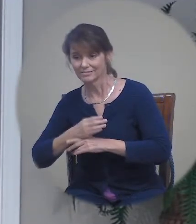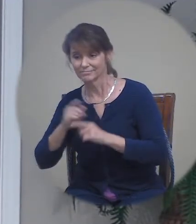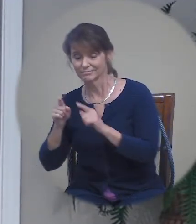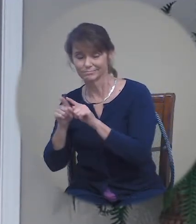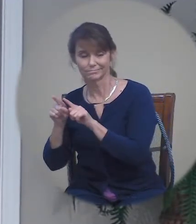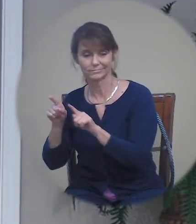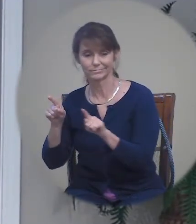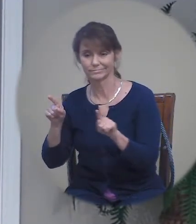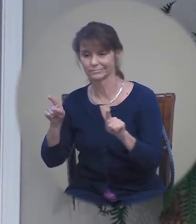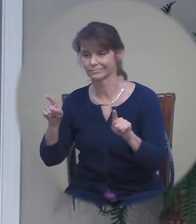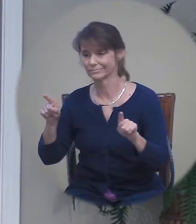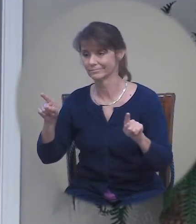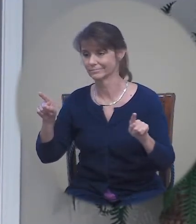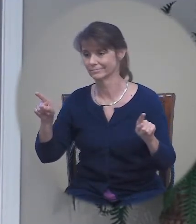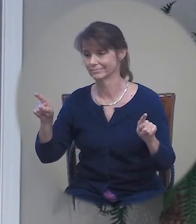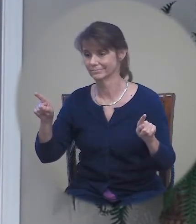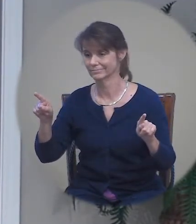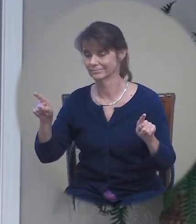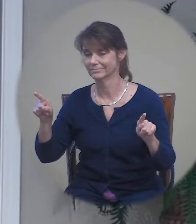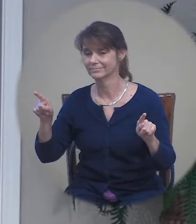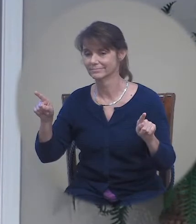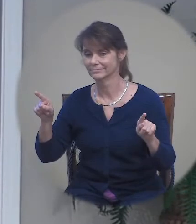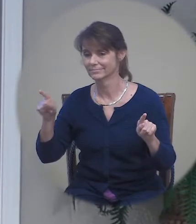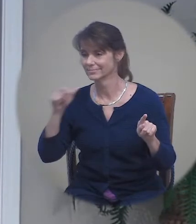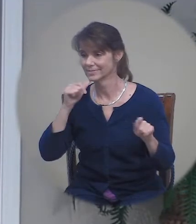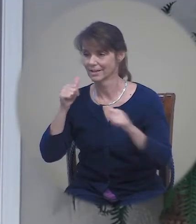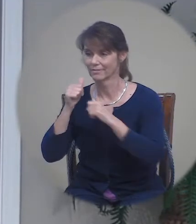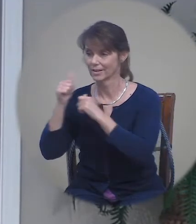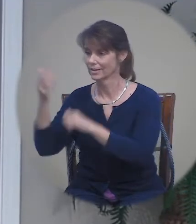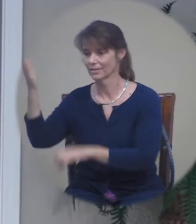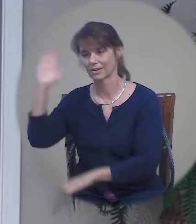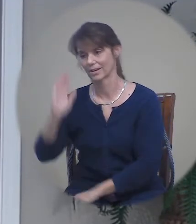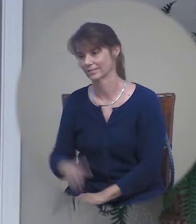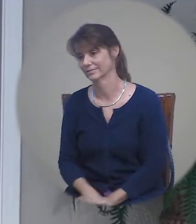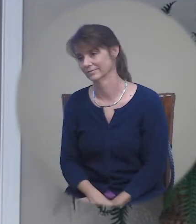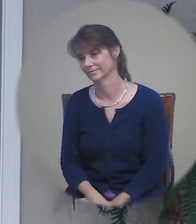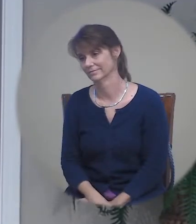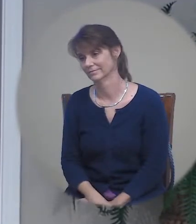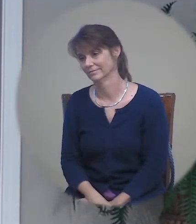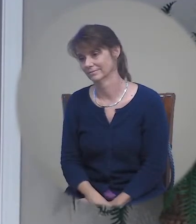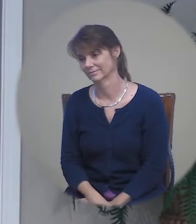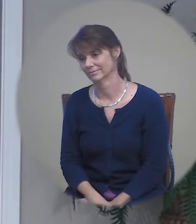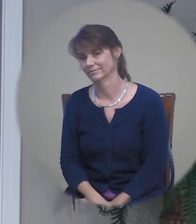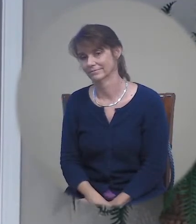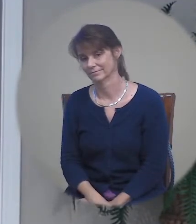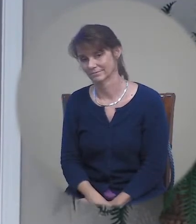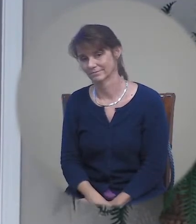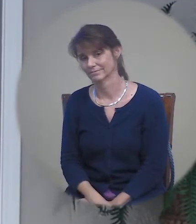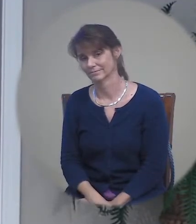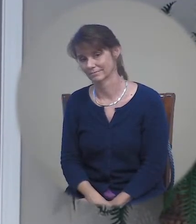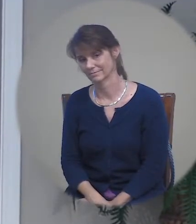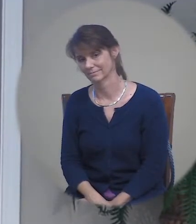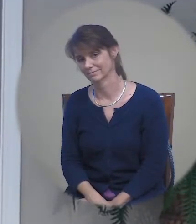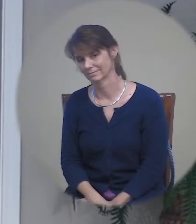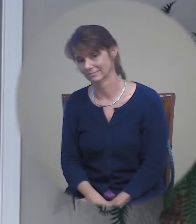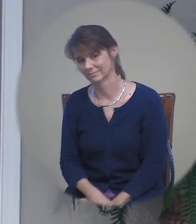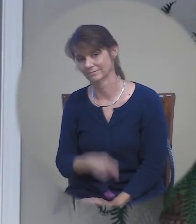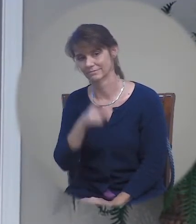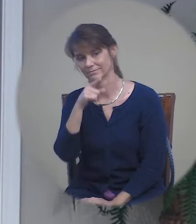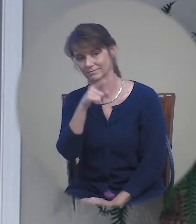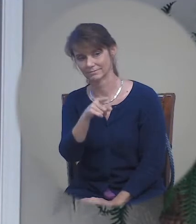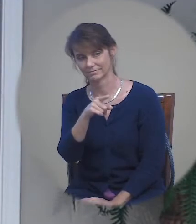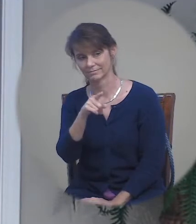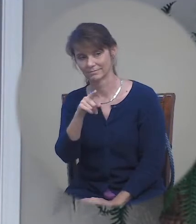the last point you made on him, the NET version says the